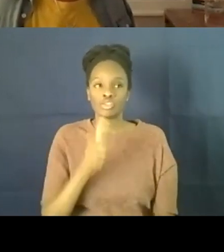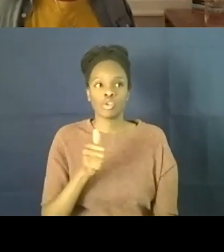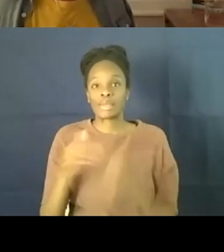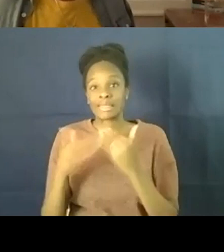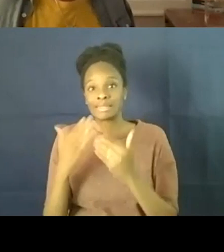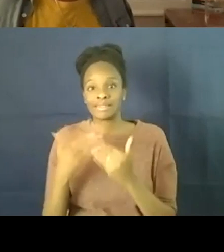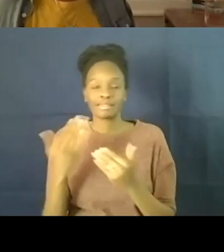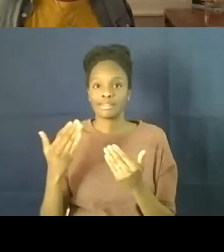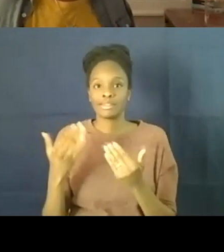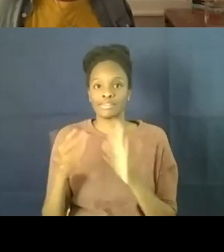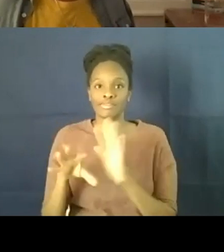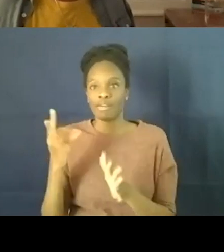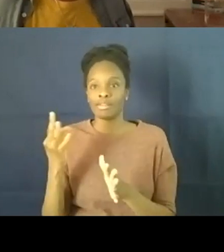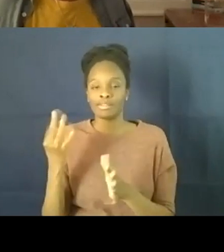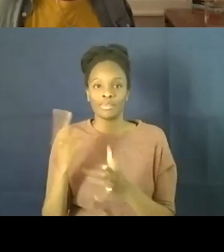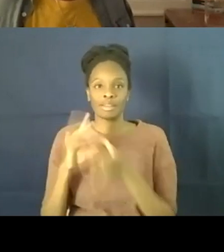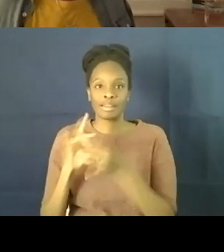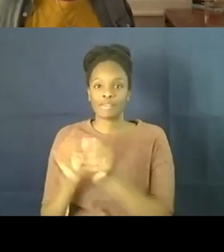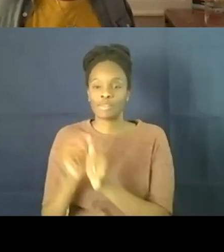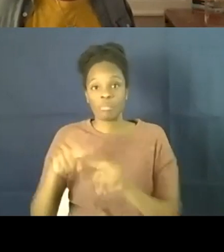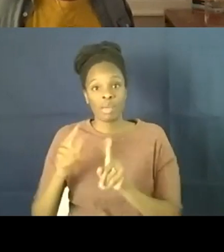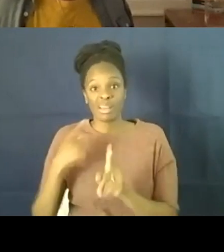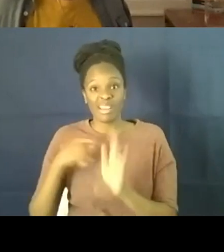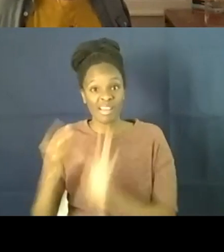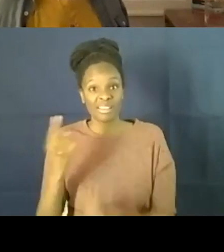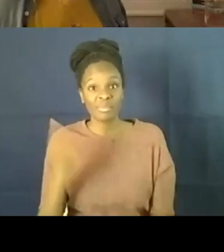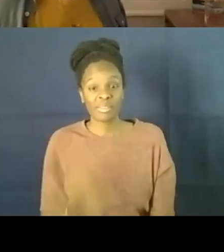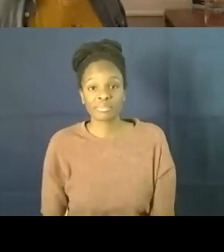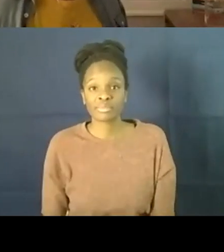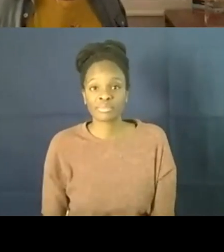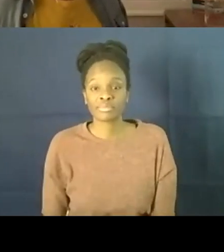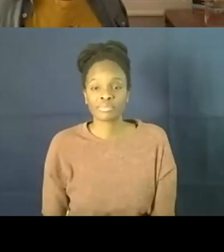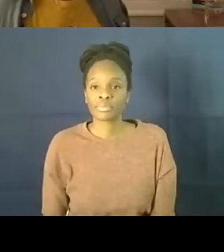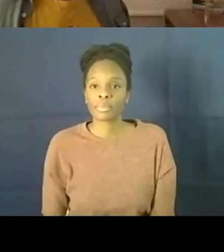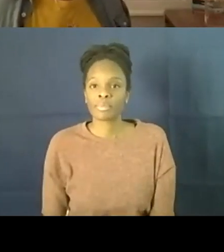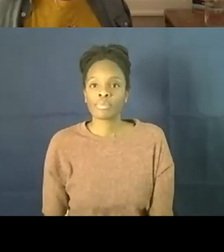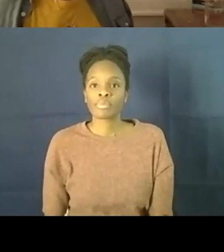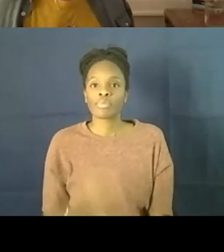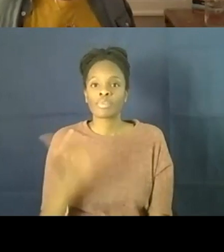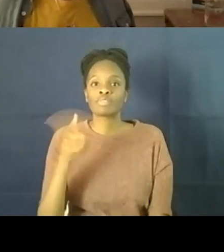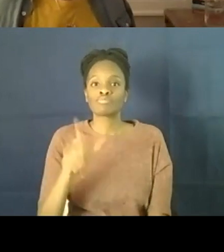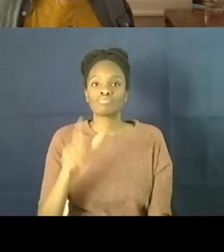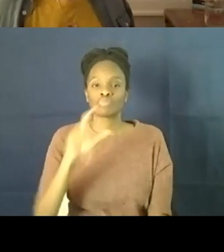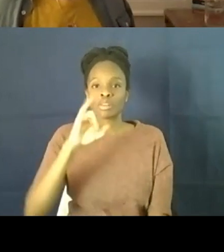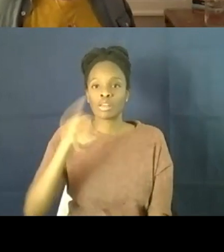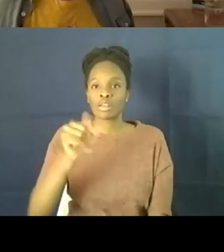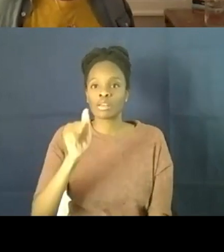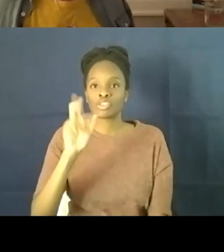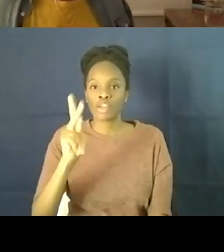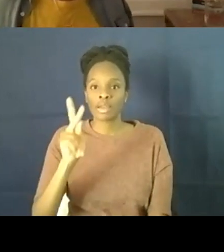found something with him to connect with. And then next person on my screen is Jack. I feel